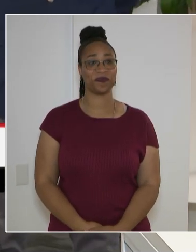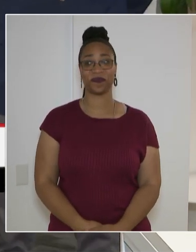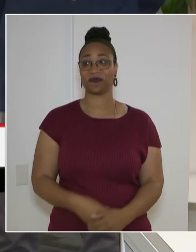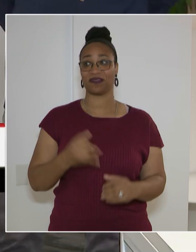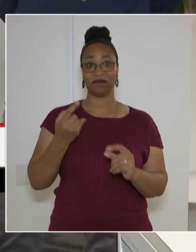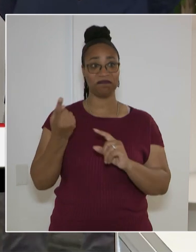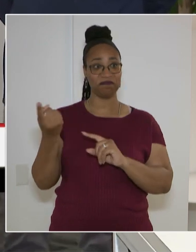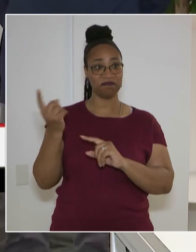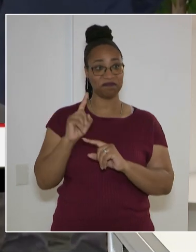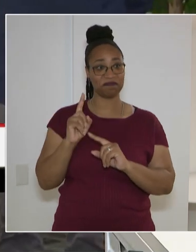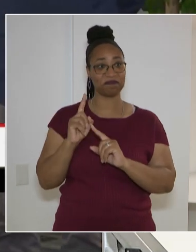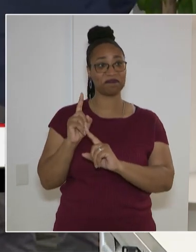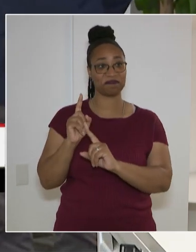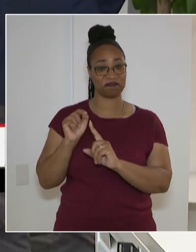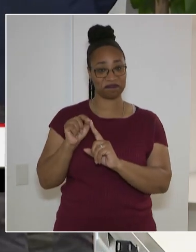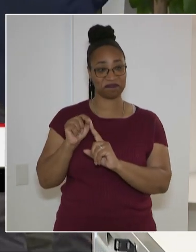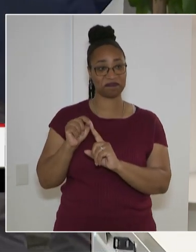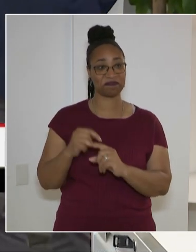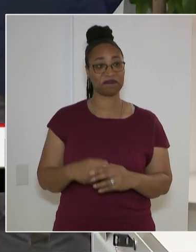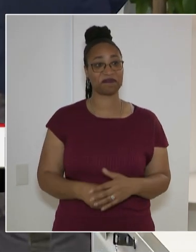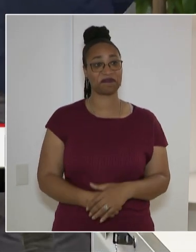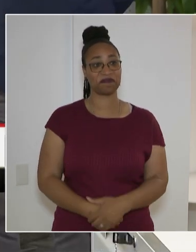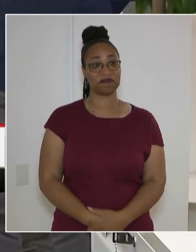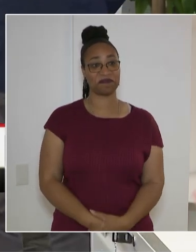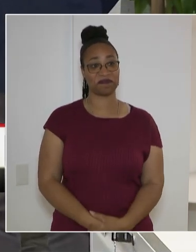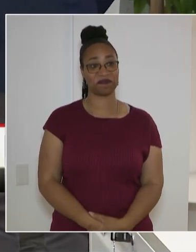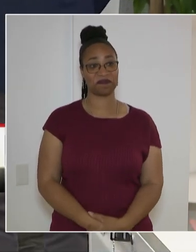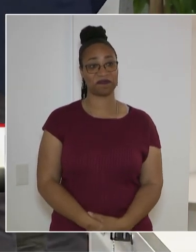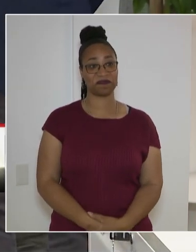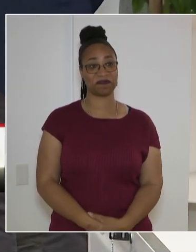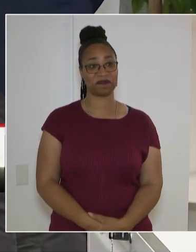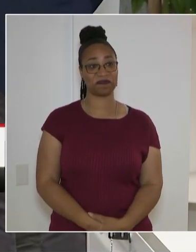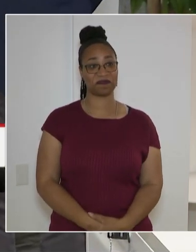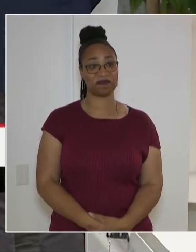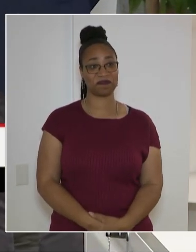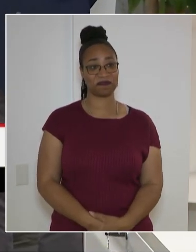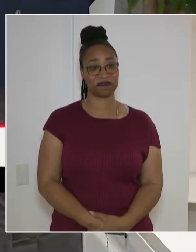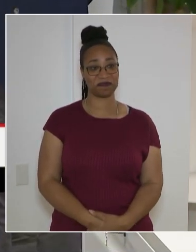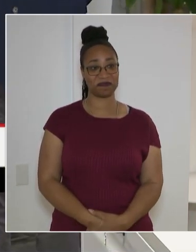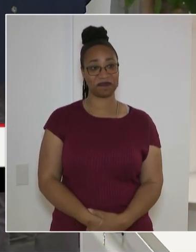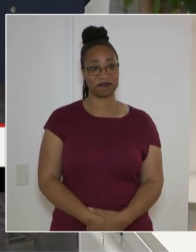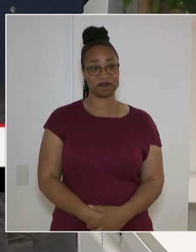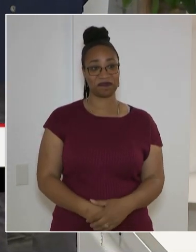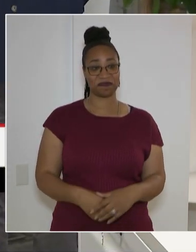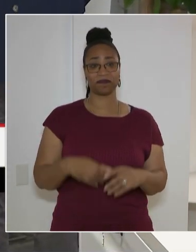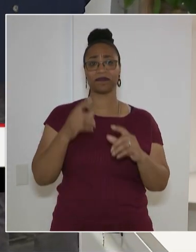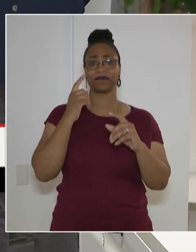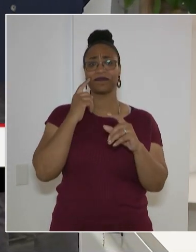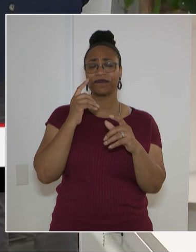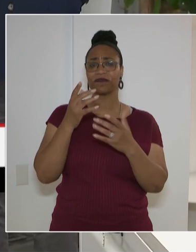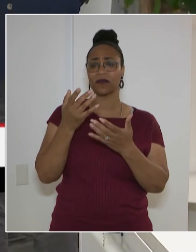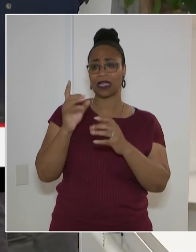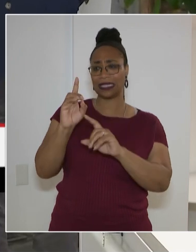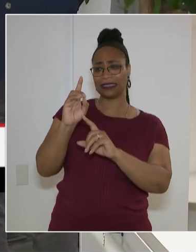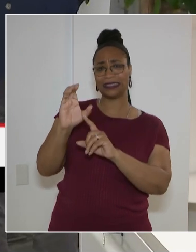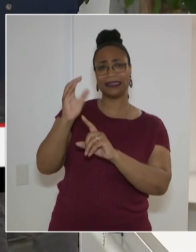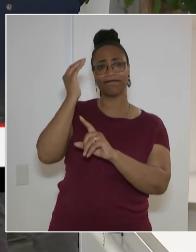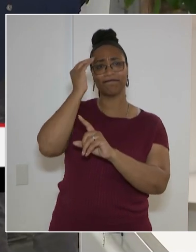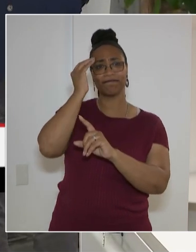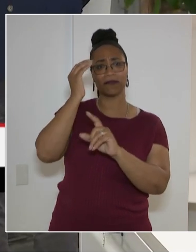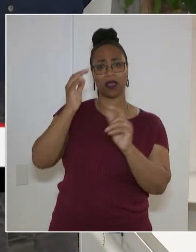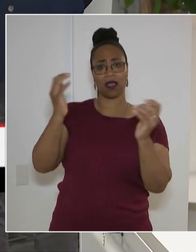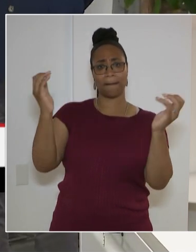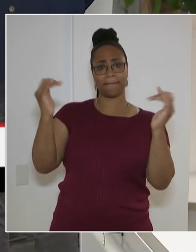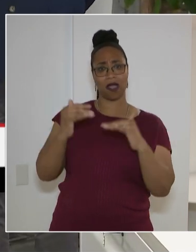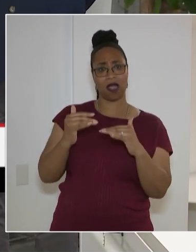tell us how it's going to come back? Is the district back? Is there a target where you'll say, I mean, I